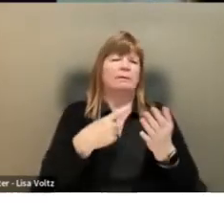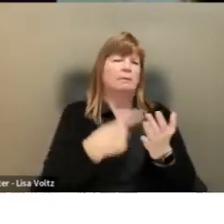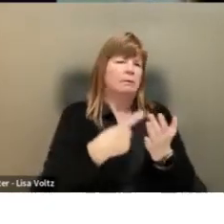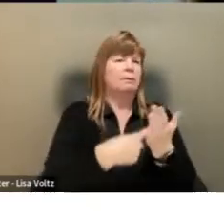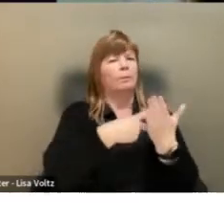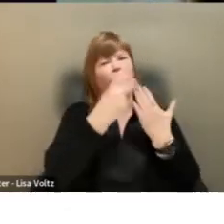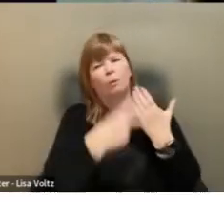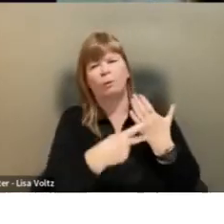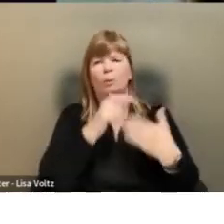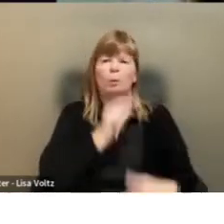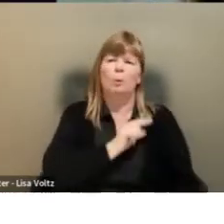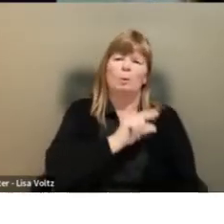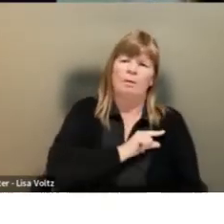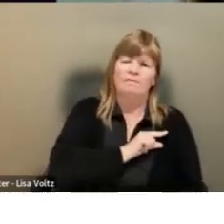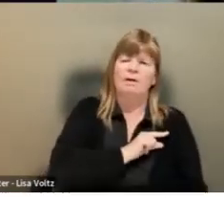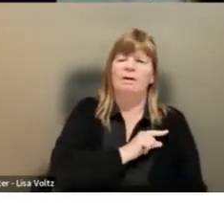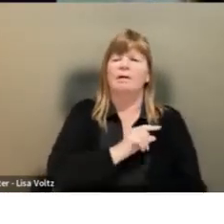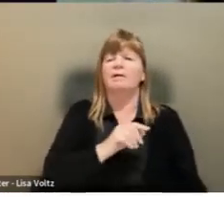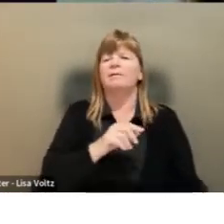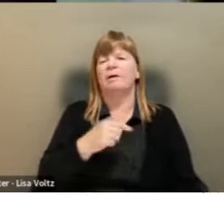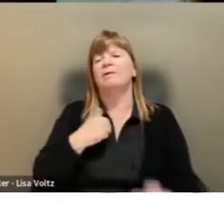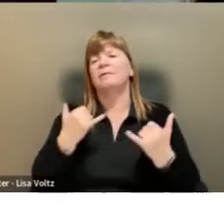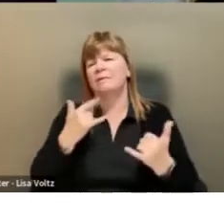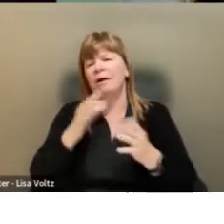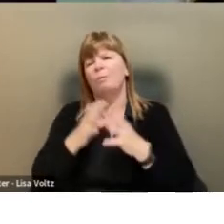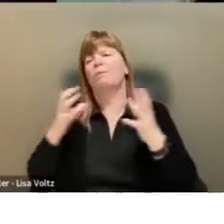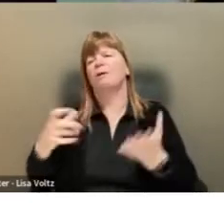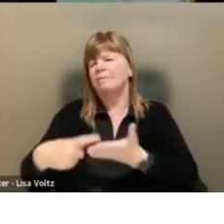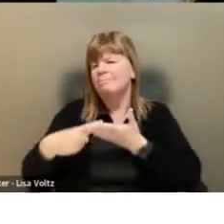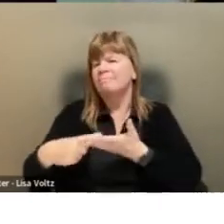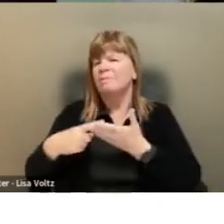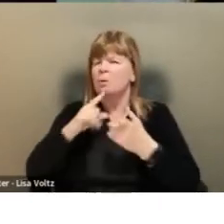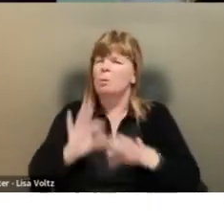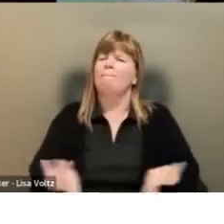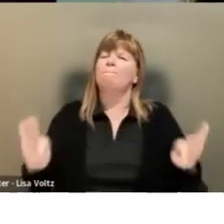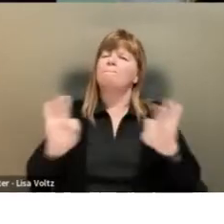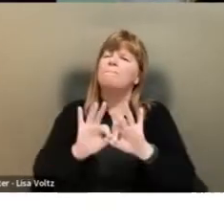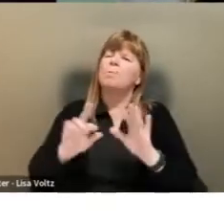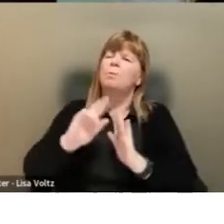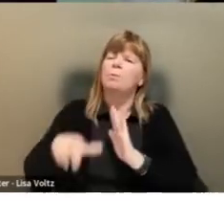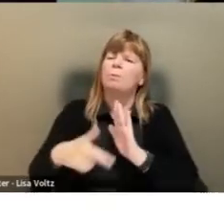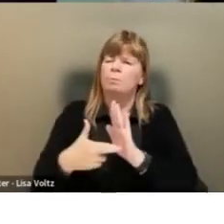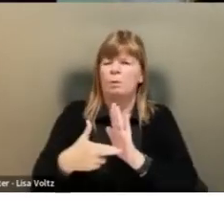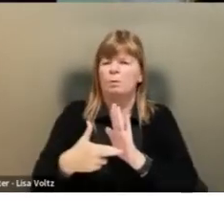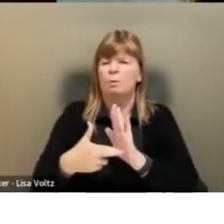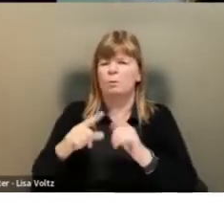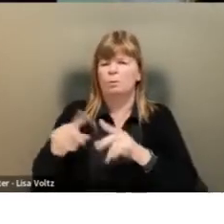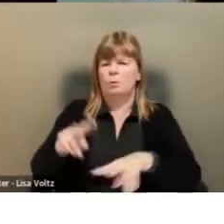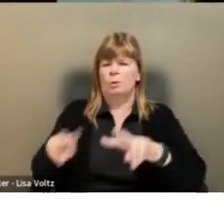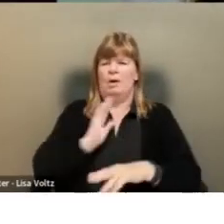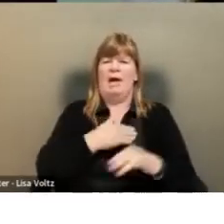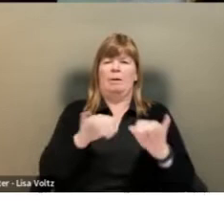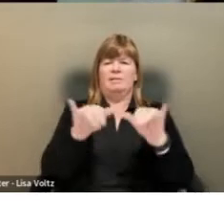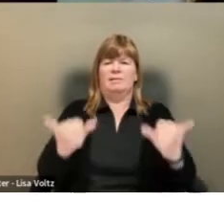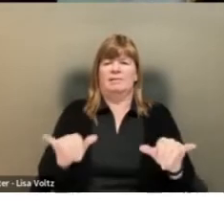and who's eligible. And so you'll hear me talk a lot today about the important role of looking at our system